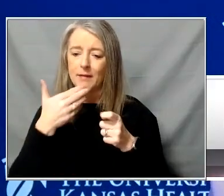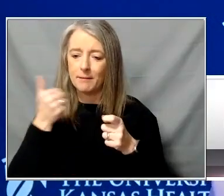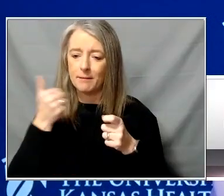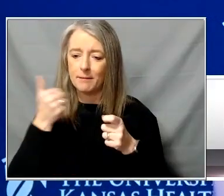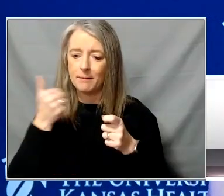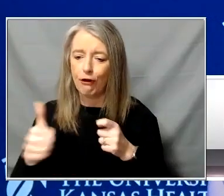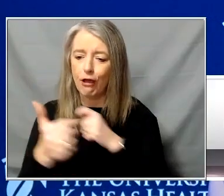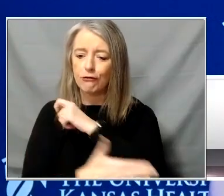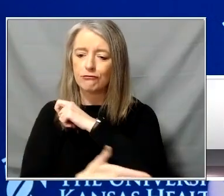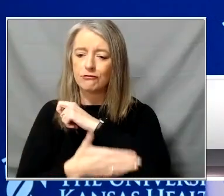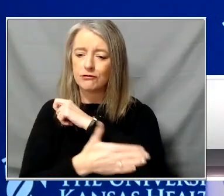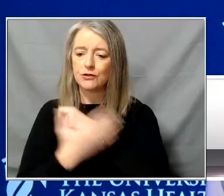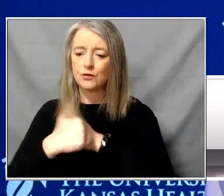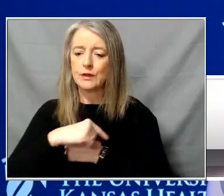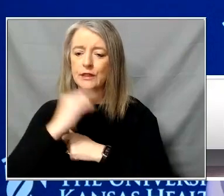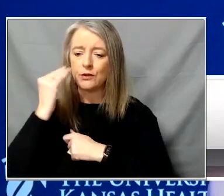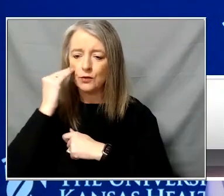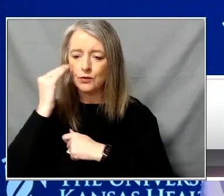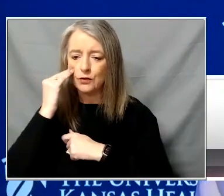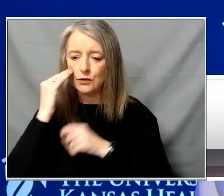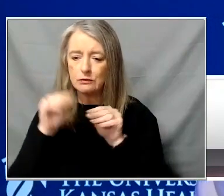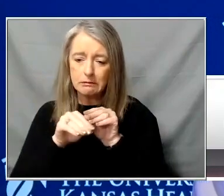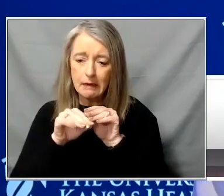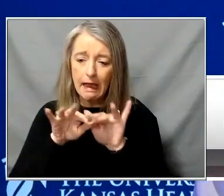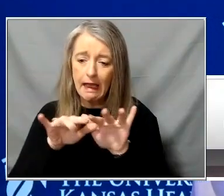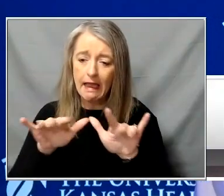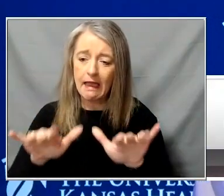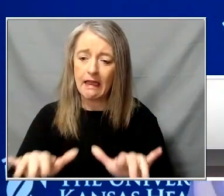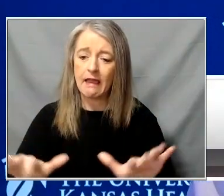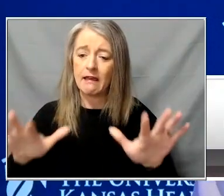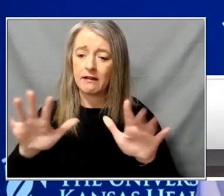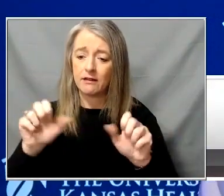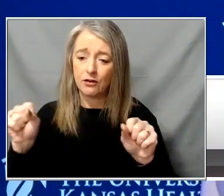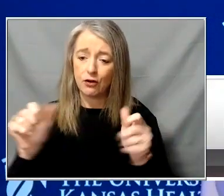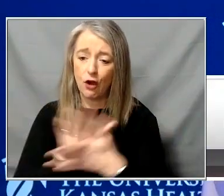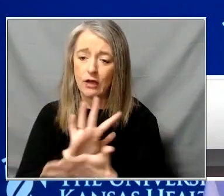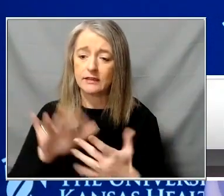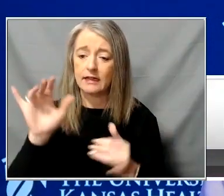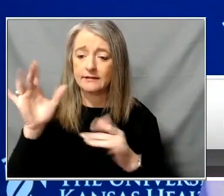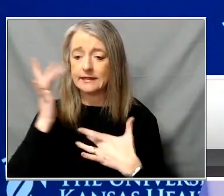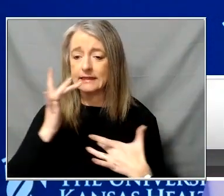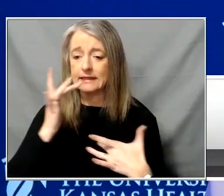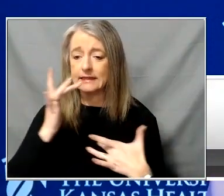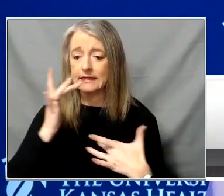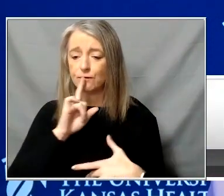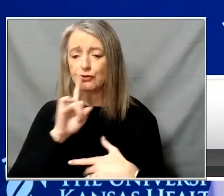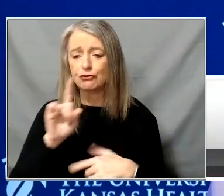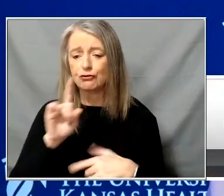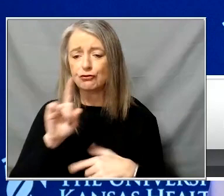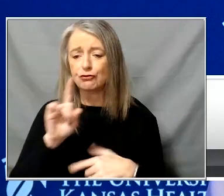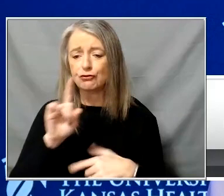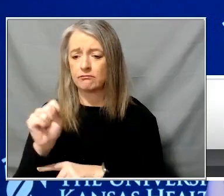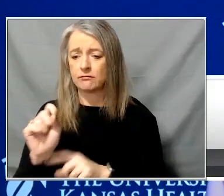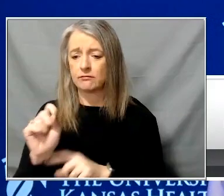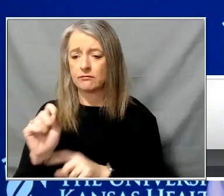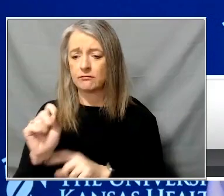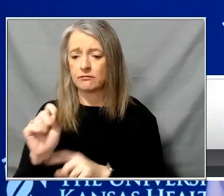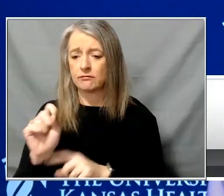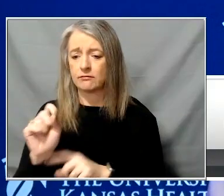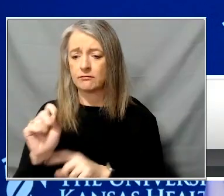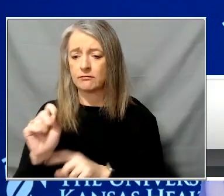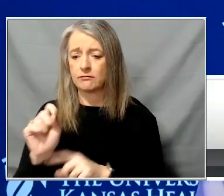it's not just with Mpox, because again, we knew that disease entity was out there for quite some time. Could it maybe have